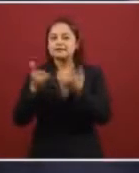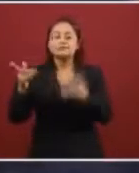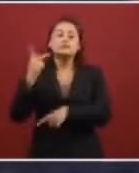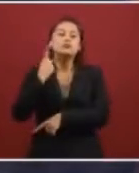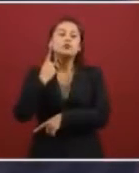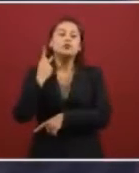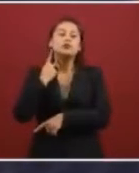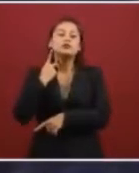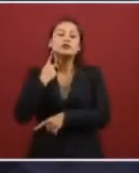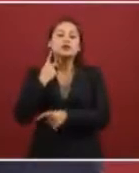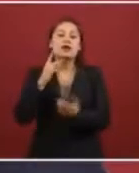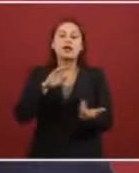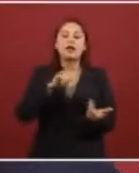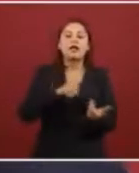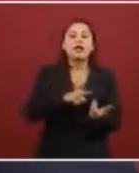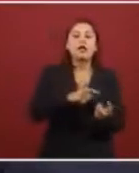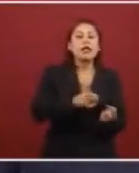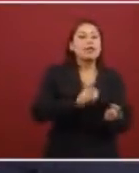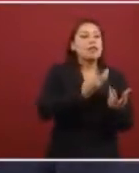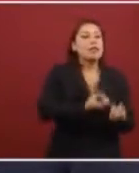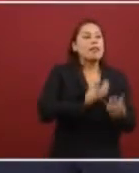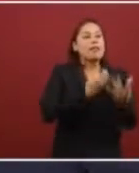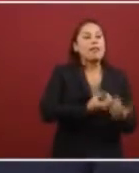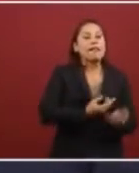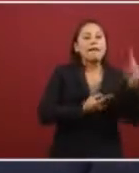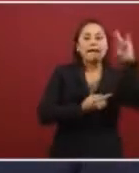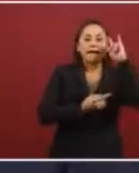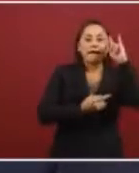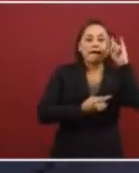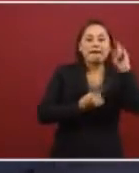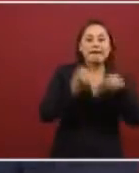you toca take it with the left and you play with the left.